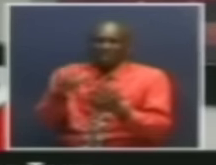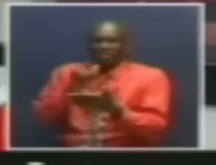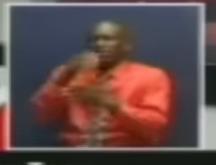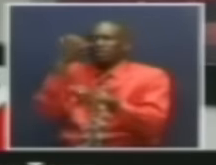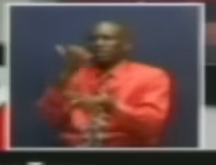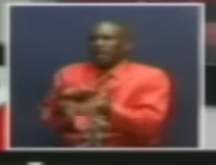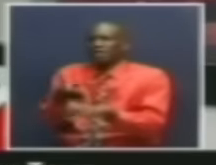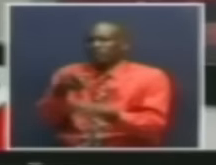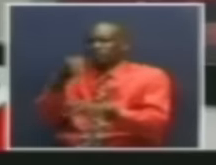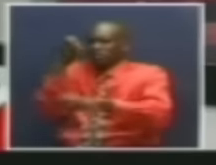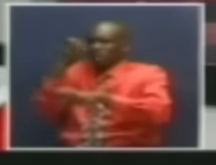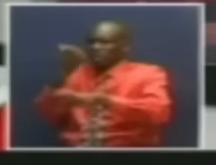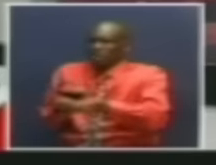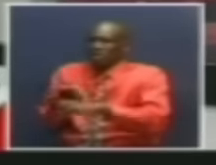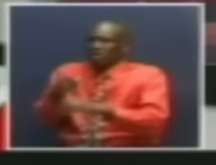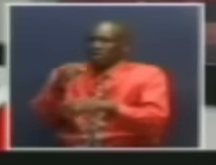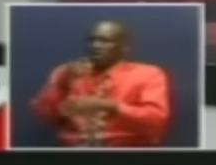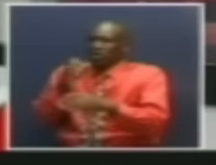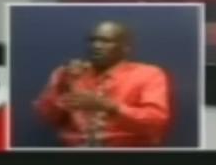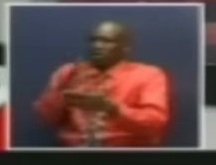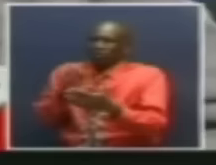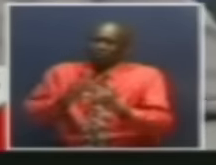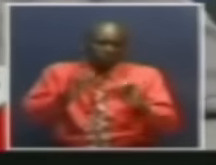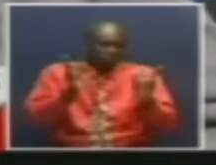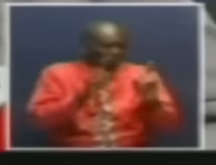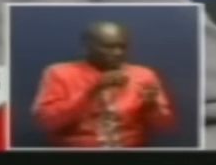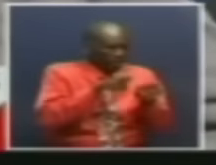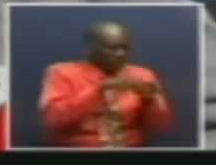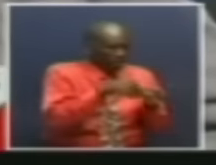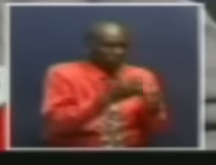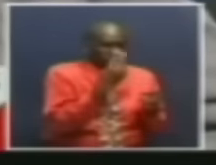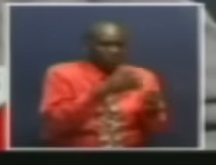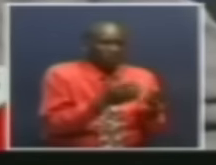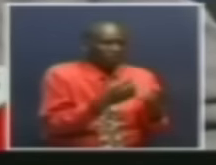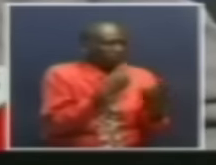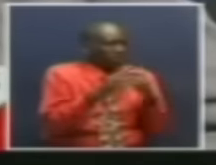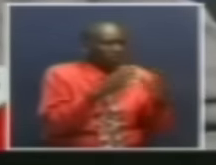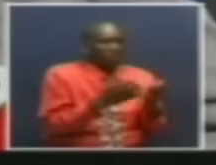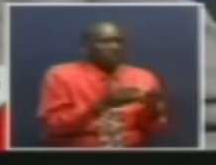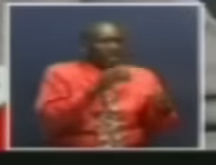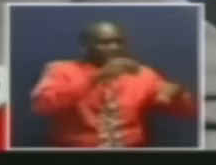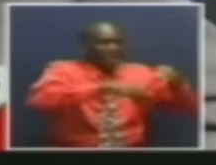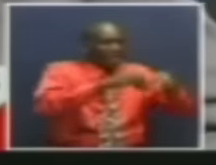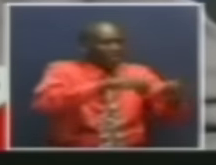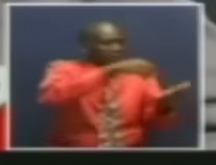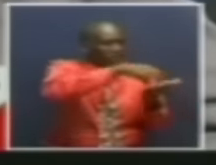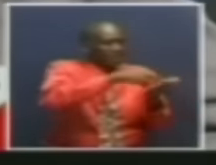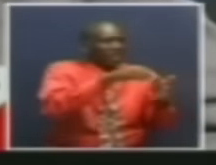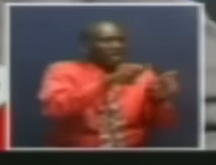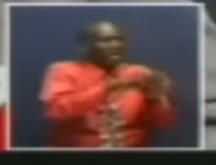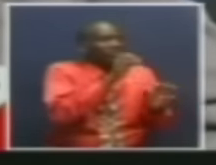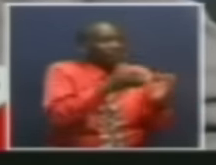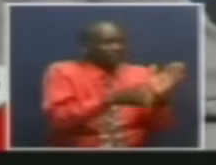hard. Wouldn't this be an instance where it's coming in the way? No, not at all. You see, we are dealing with election petition as if it's an